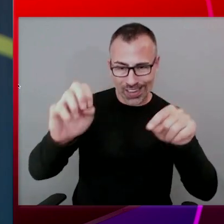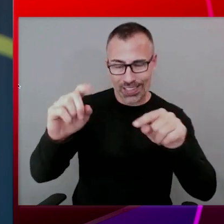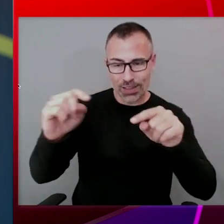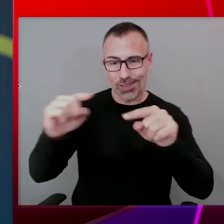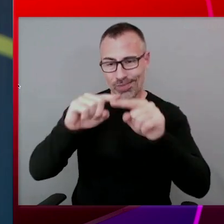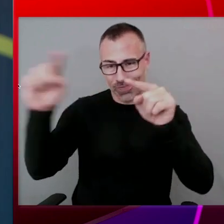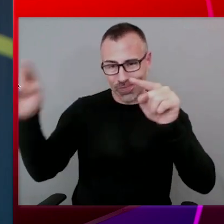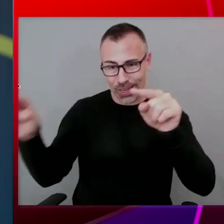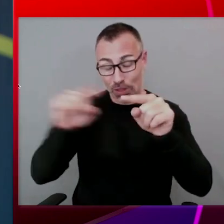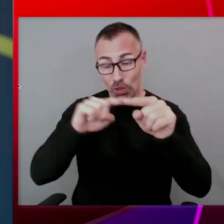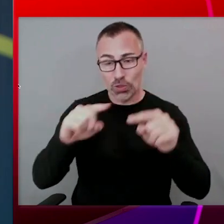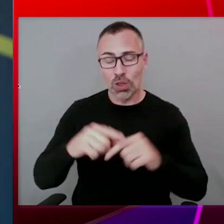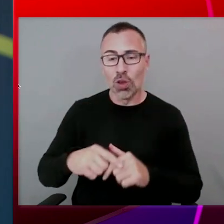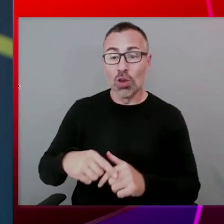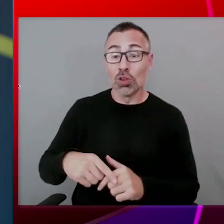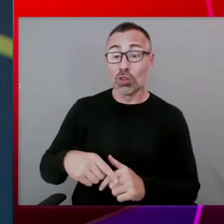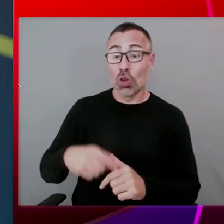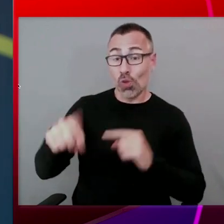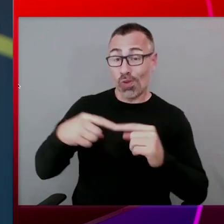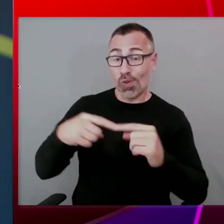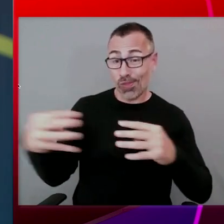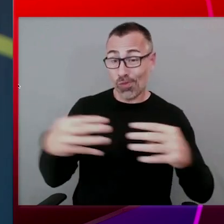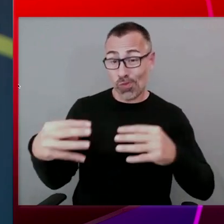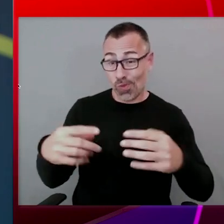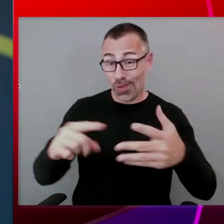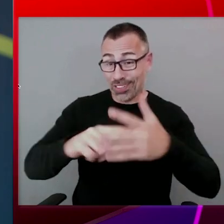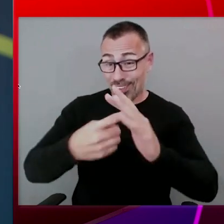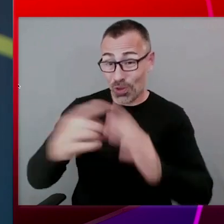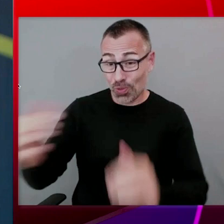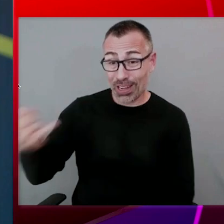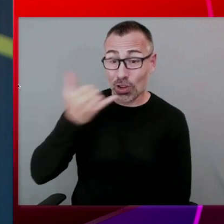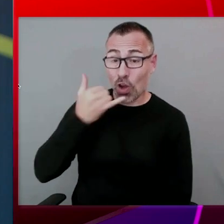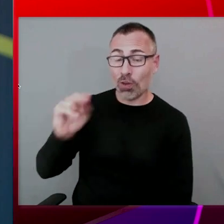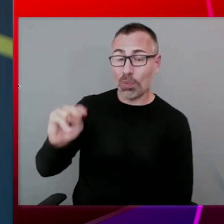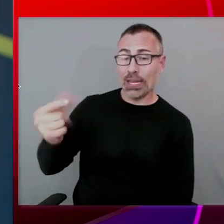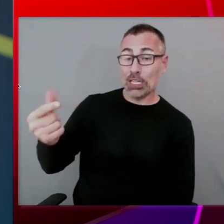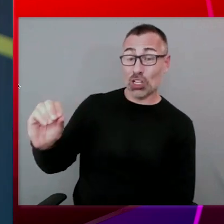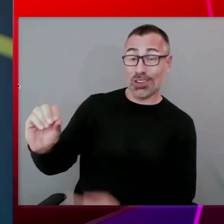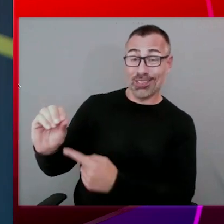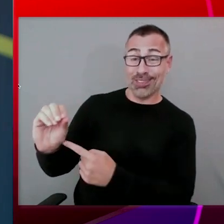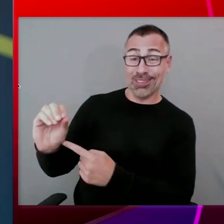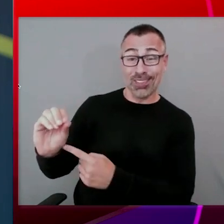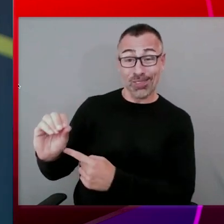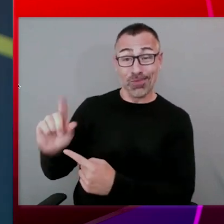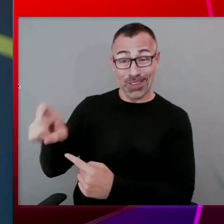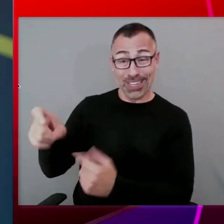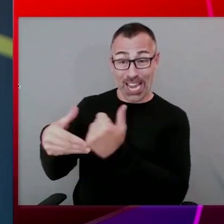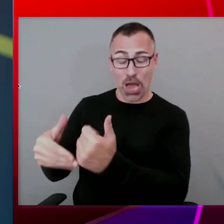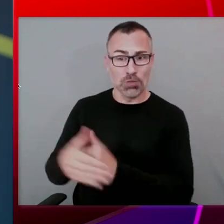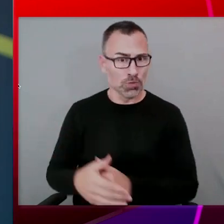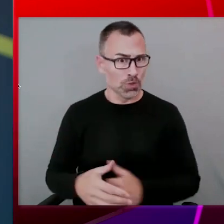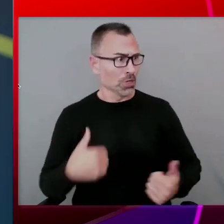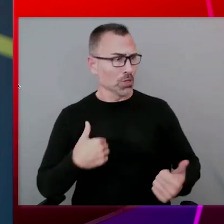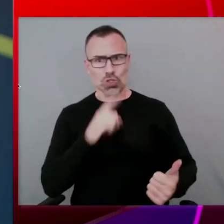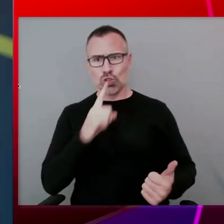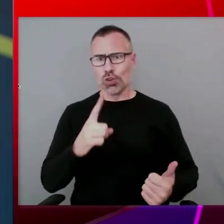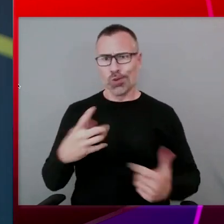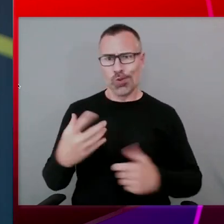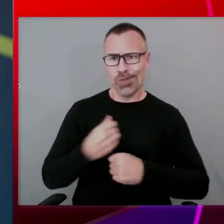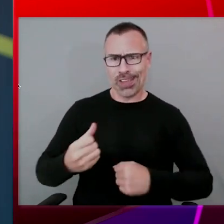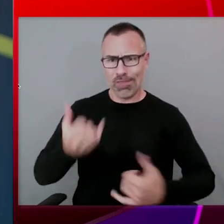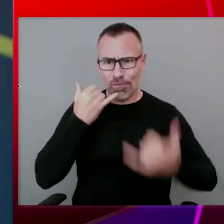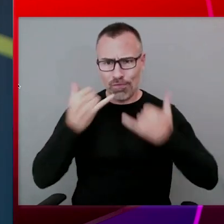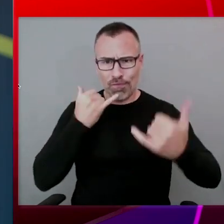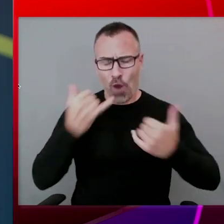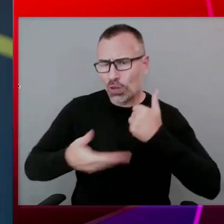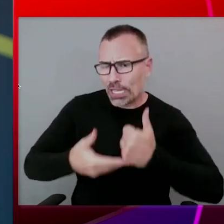on the Friday, the day after the war broke out, from an NGO saying, we need help. So we were like, yeah, sure, we'll grab phones, we'll help. But we thought, how can we do